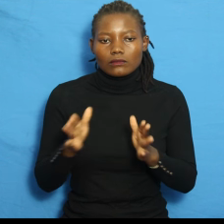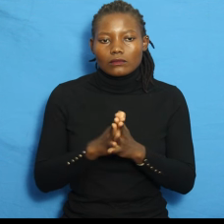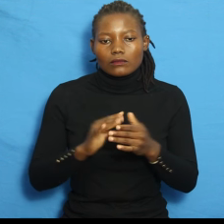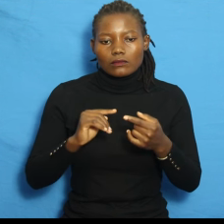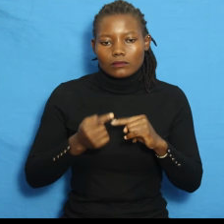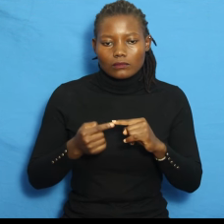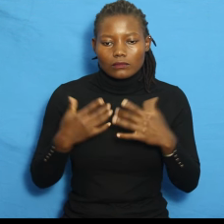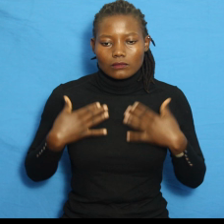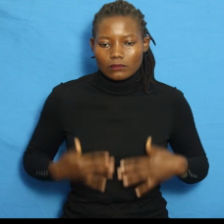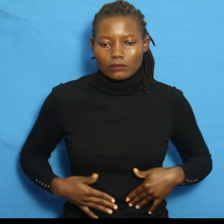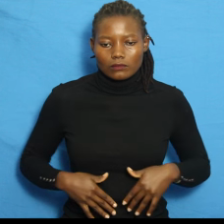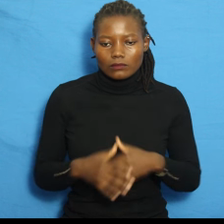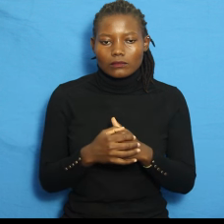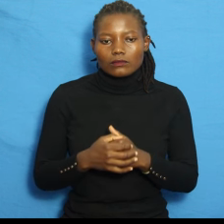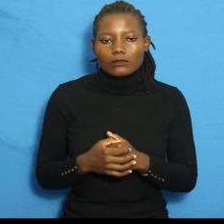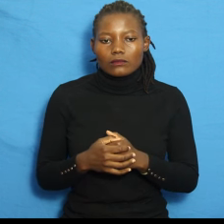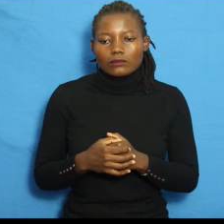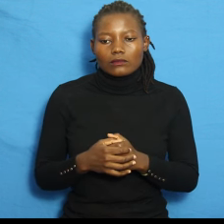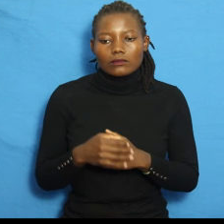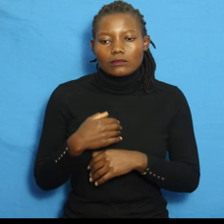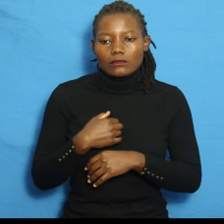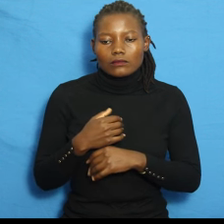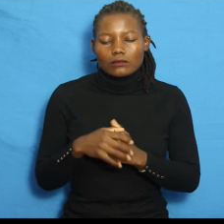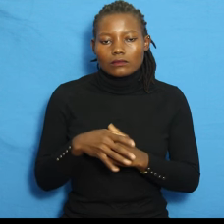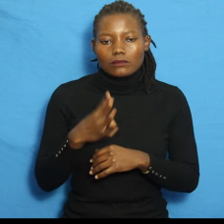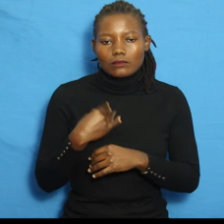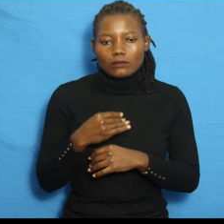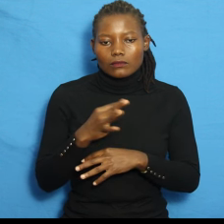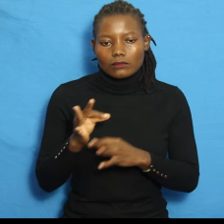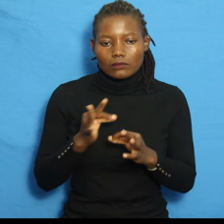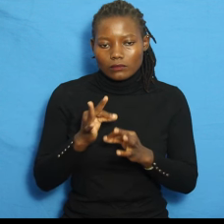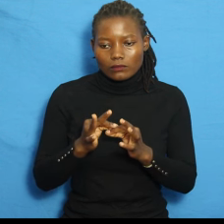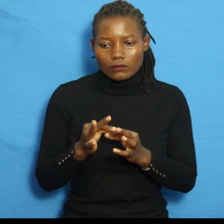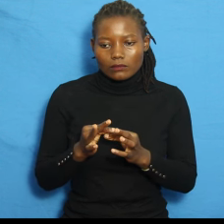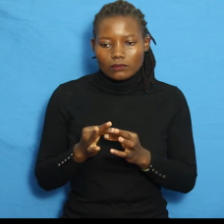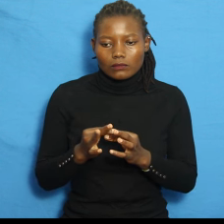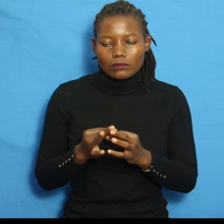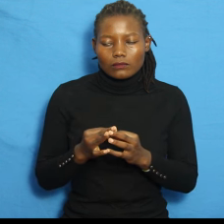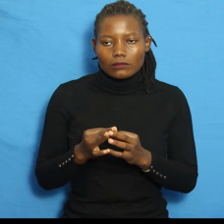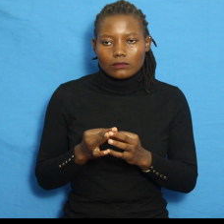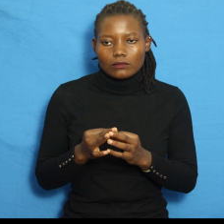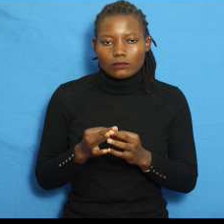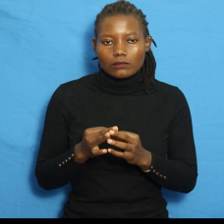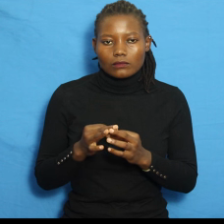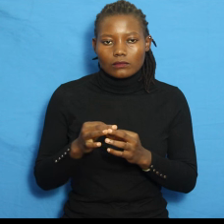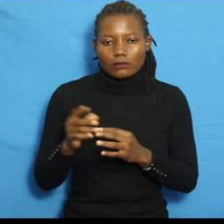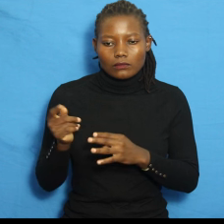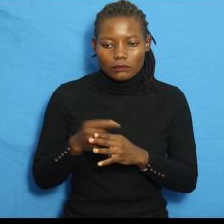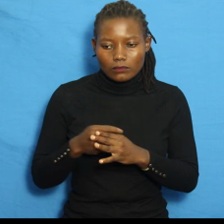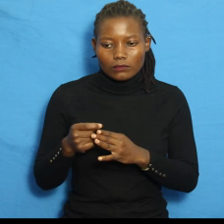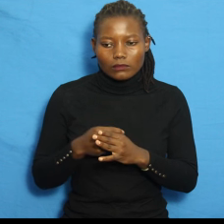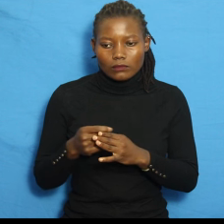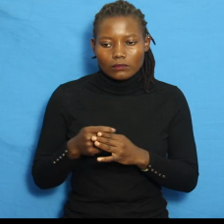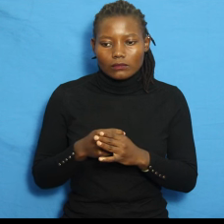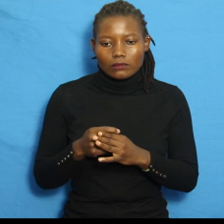to the human body. And I would like to probably refer more to training in the gym when